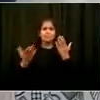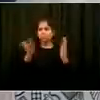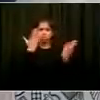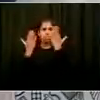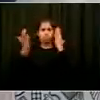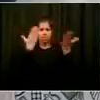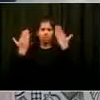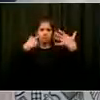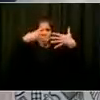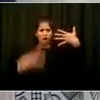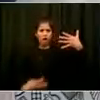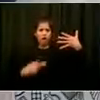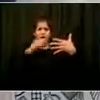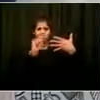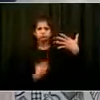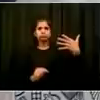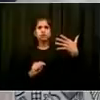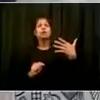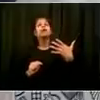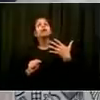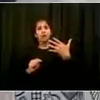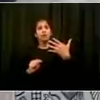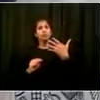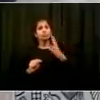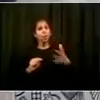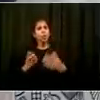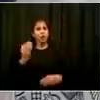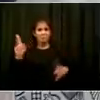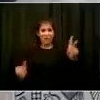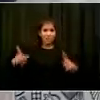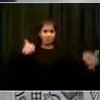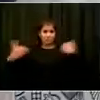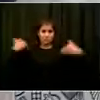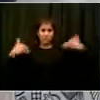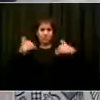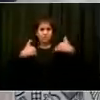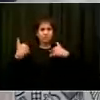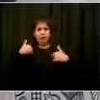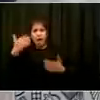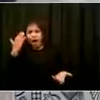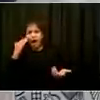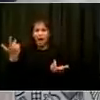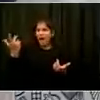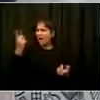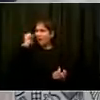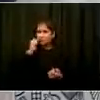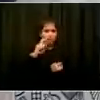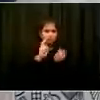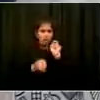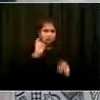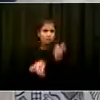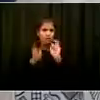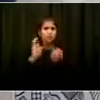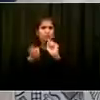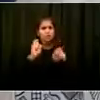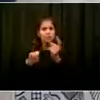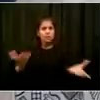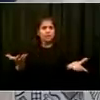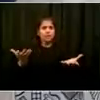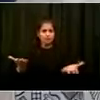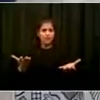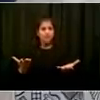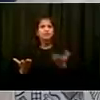everything changing so much? Let me tell you, I wish the coronavirus would ever give us a stationary target, but it